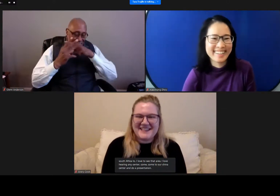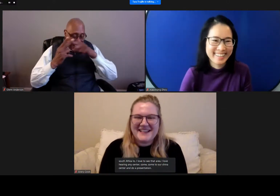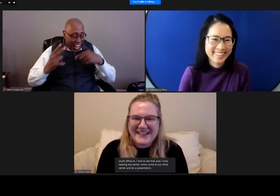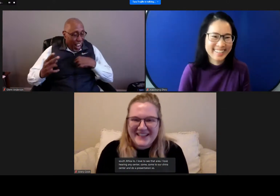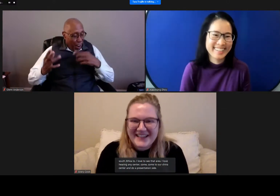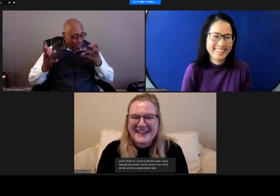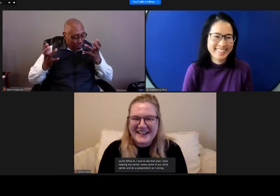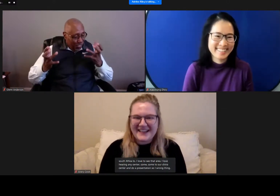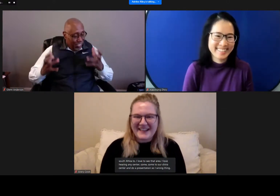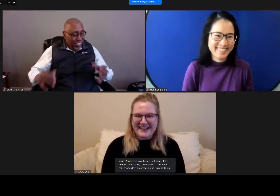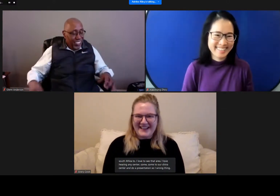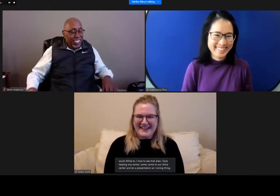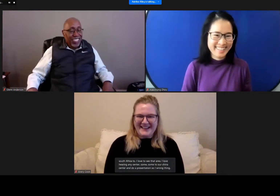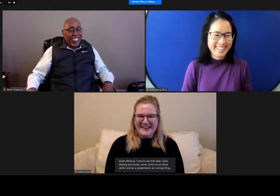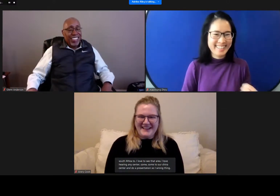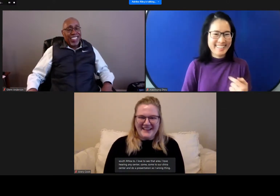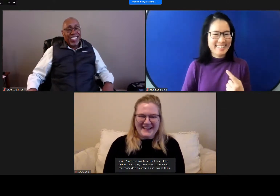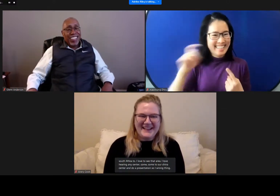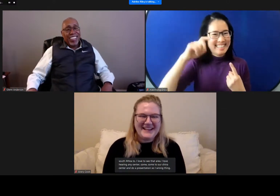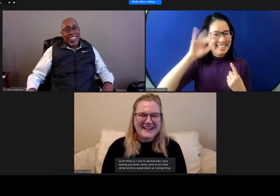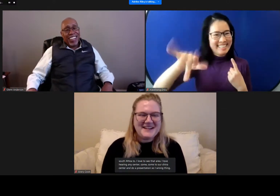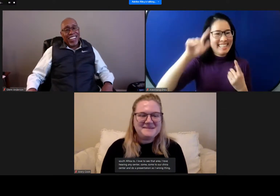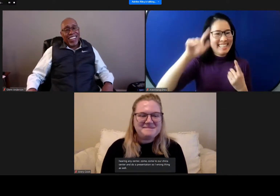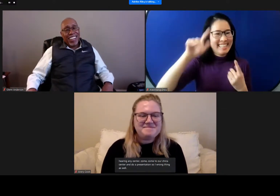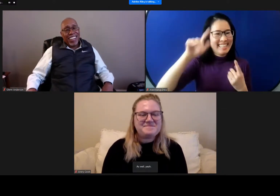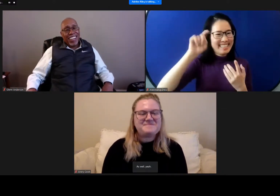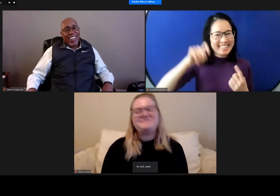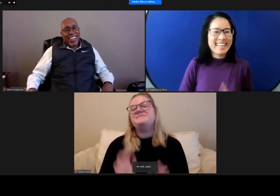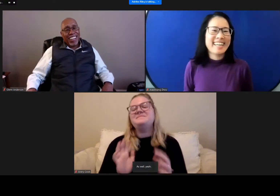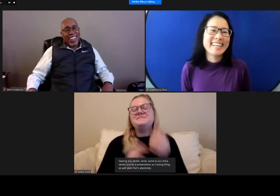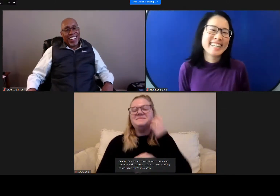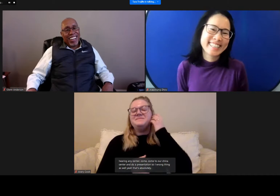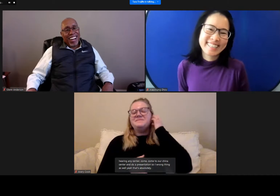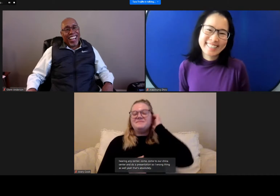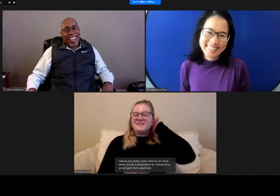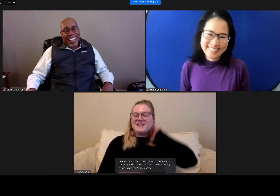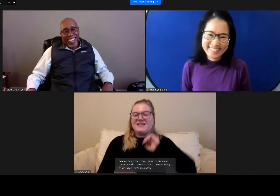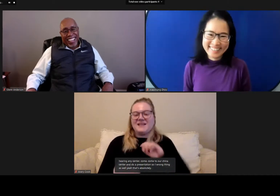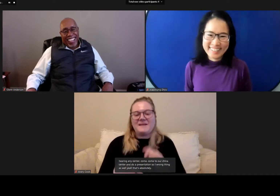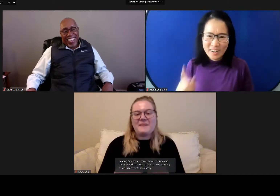presentation, Xiaorong saying. Yeah, I'd love to go to both of those places. Wow, yeah, absolutely.